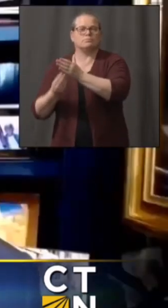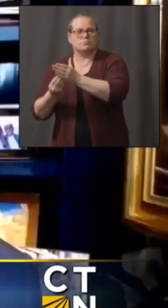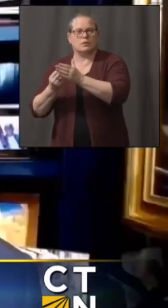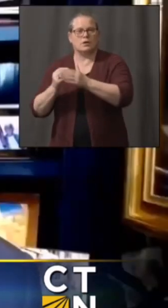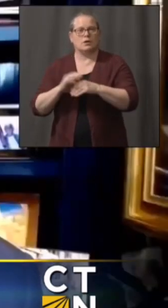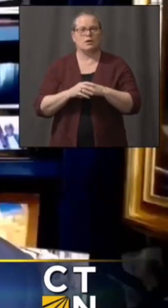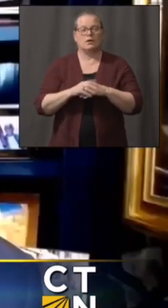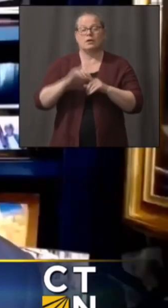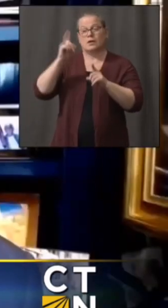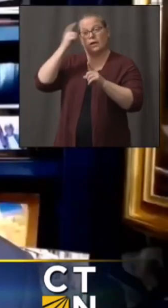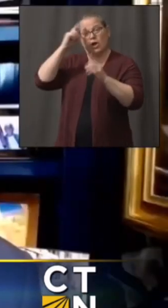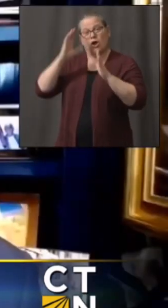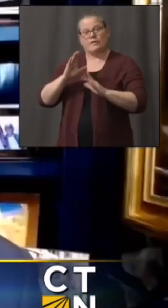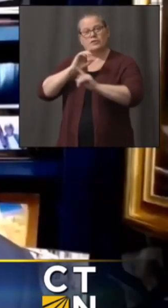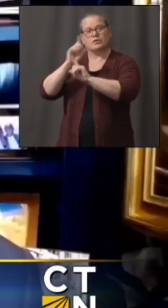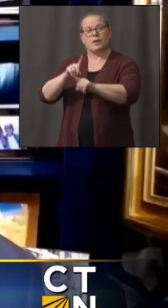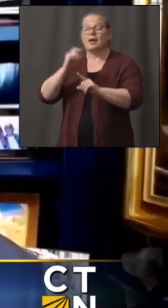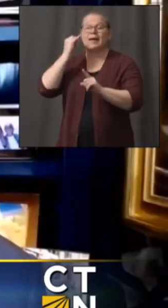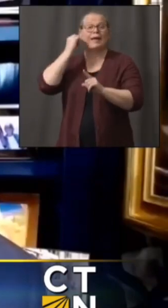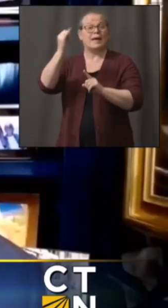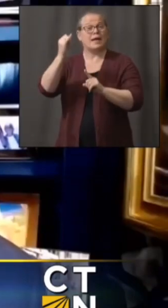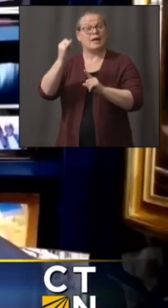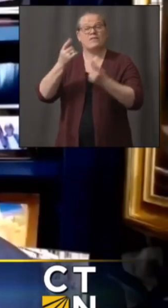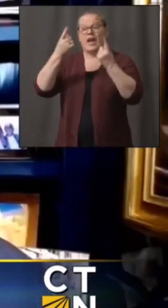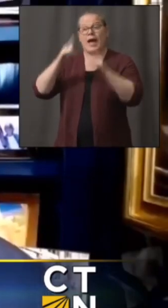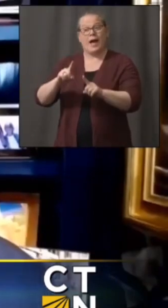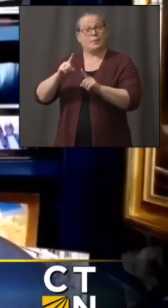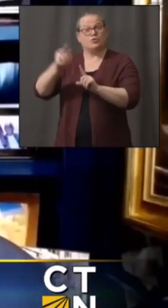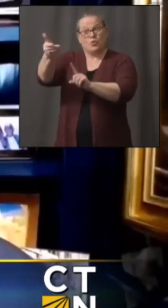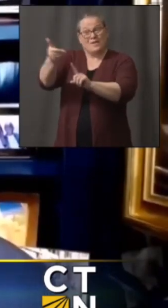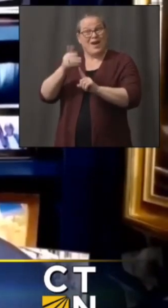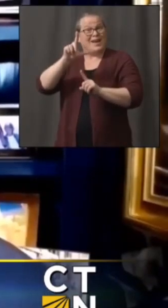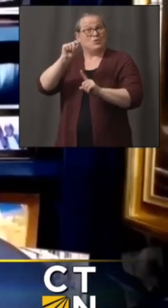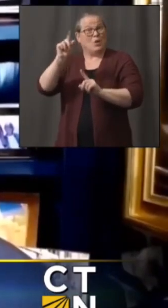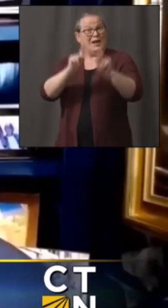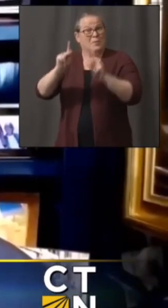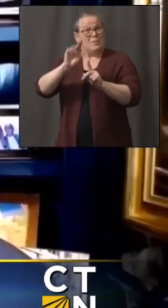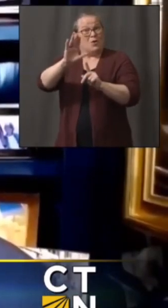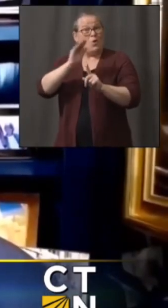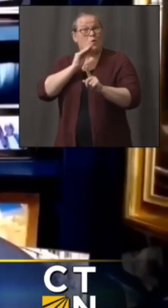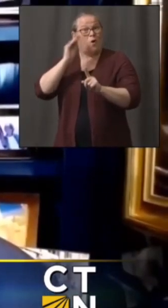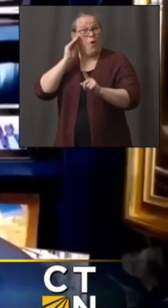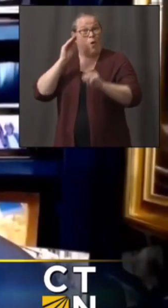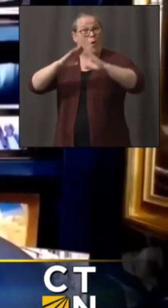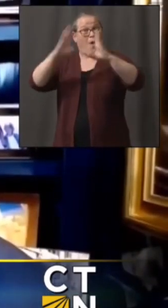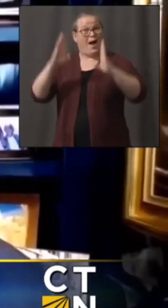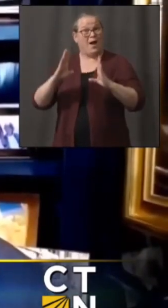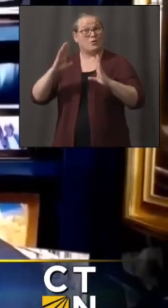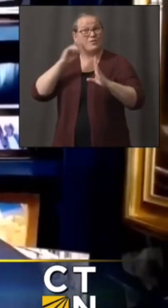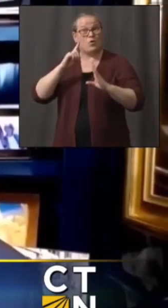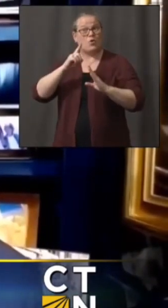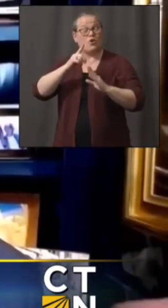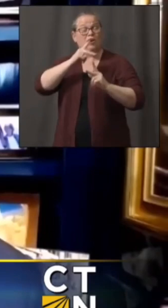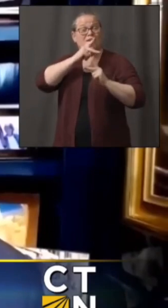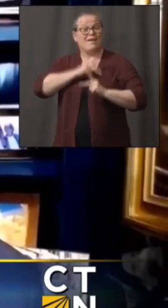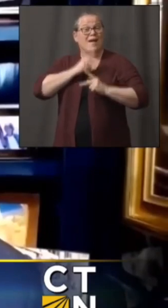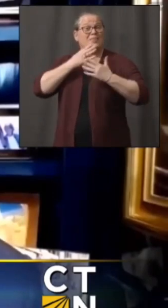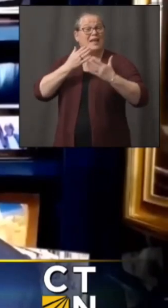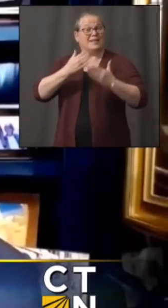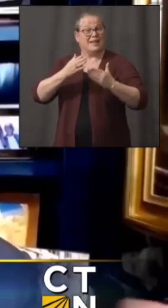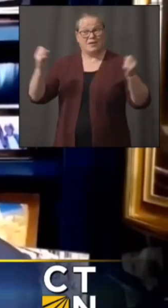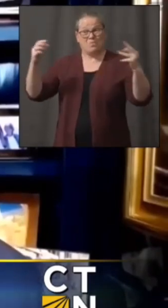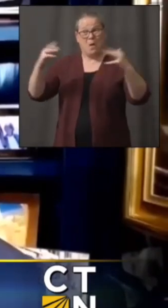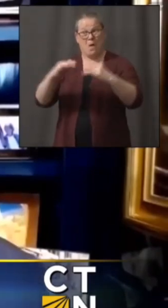Susie had 20 people over for Thanksgiving, go get tested first and foremost. Obviously, you shouldn't have done that, and you're putting your